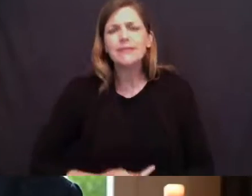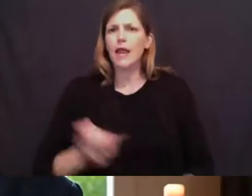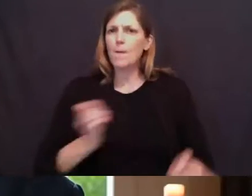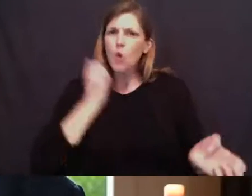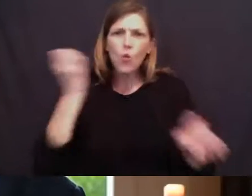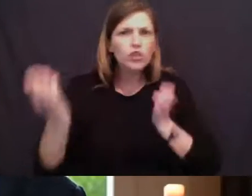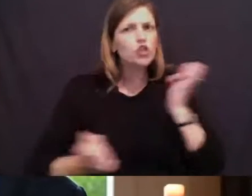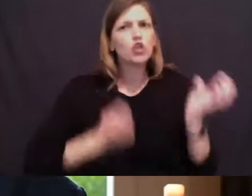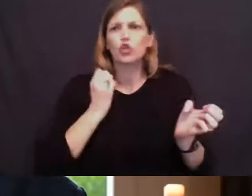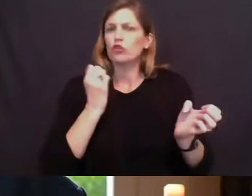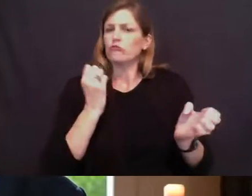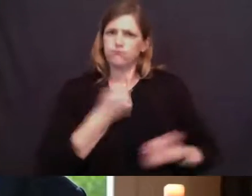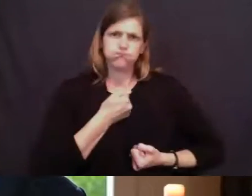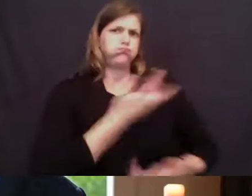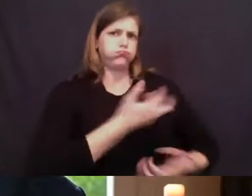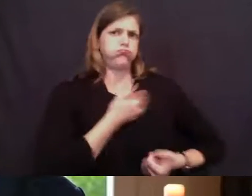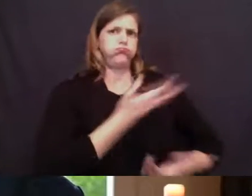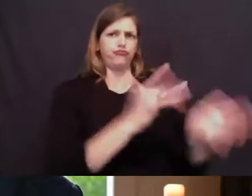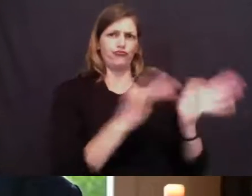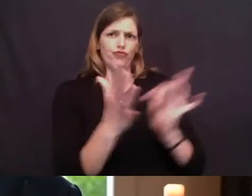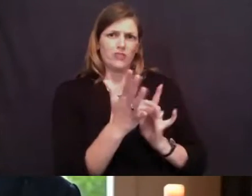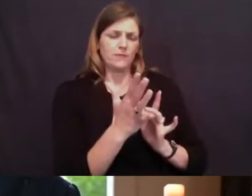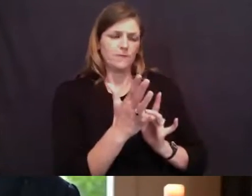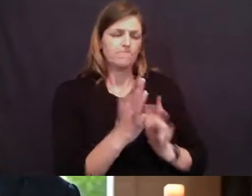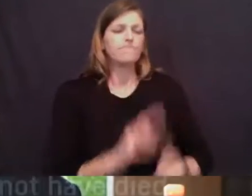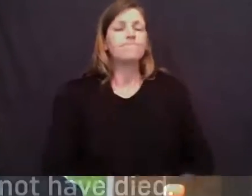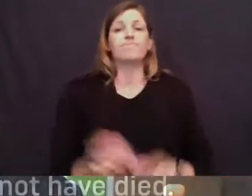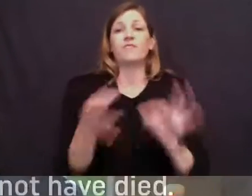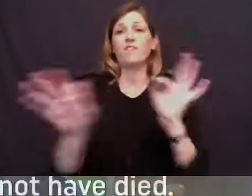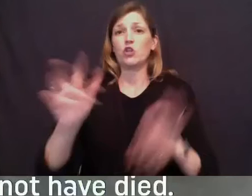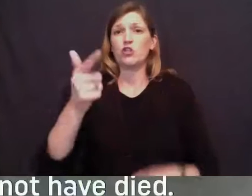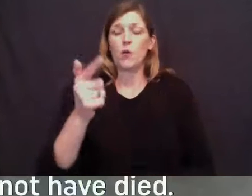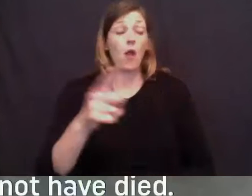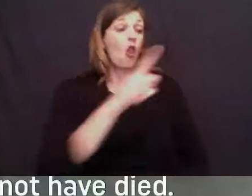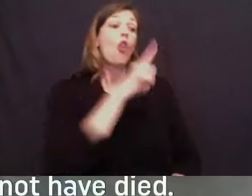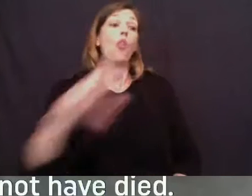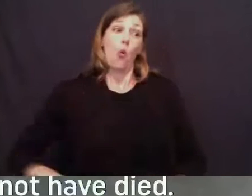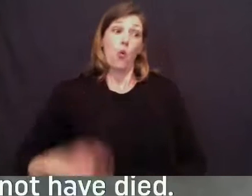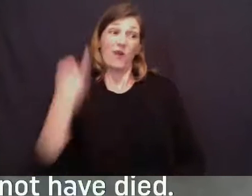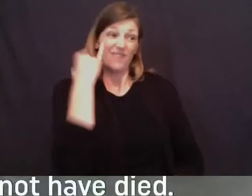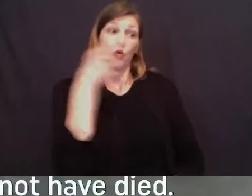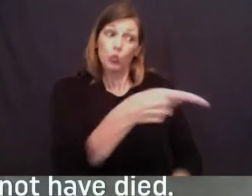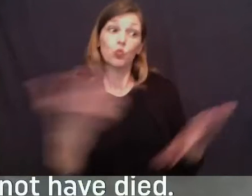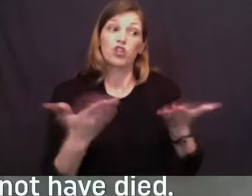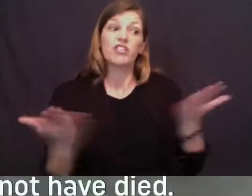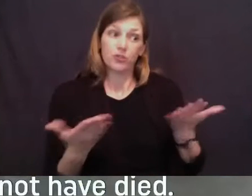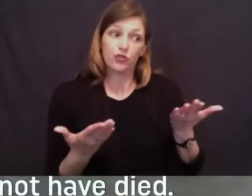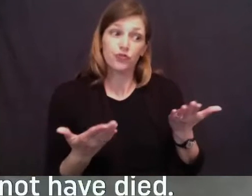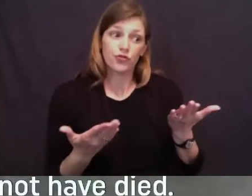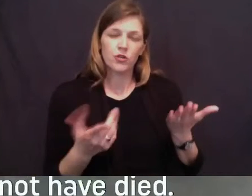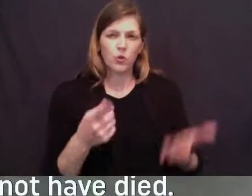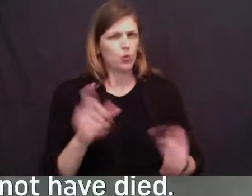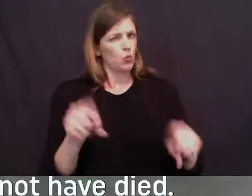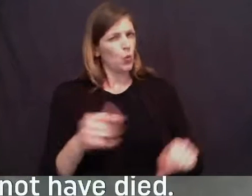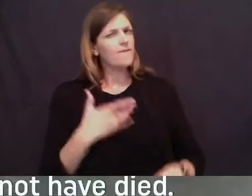and she's just letting Jesus know what she thinks. Verse 21, Lord, if you had been here,